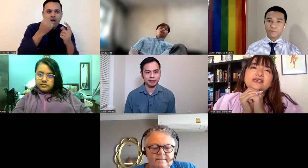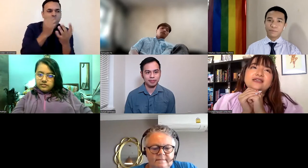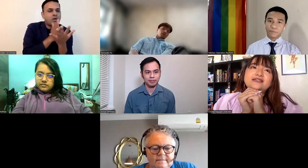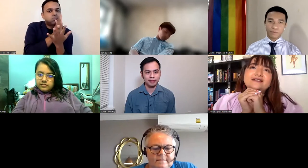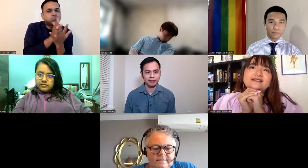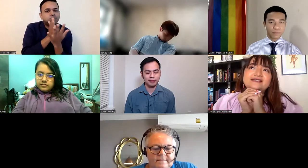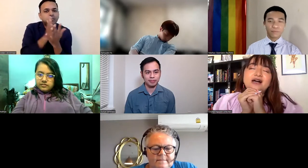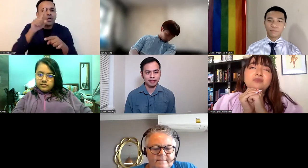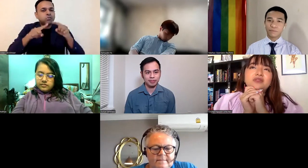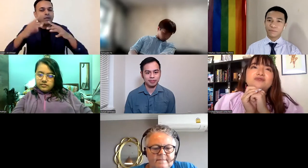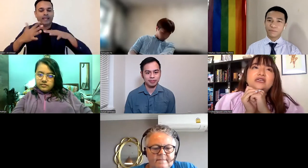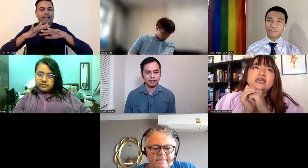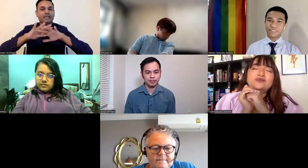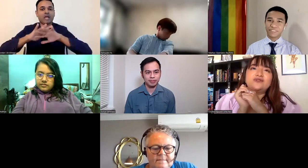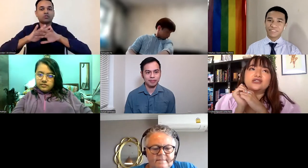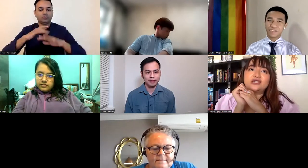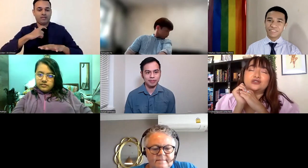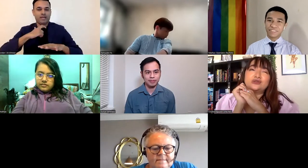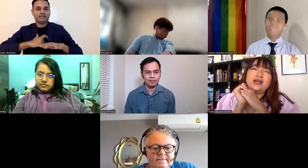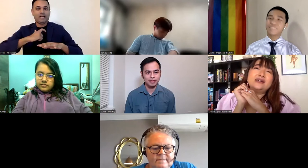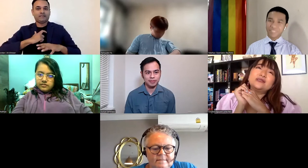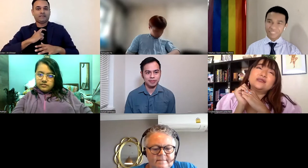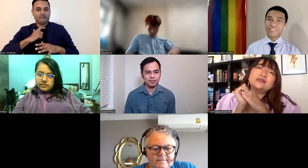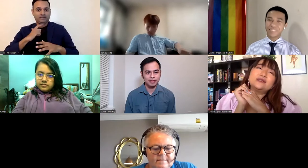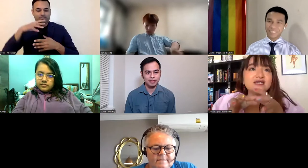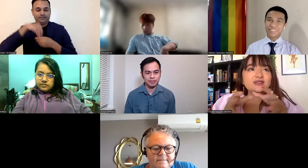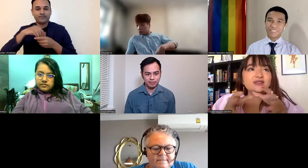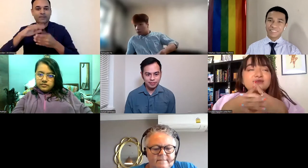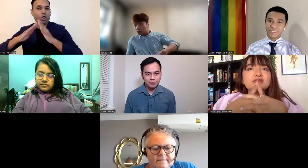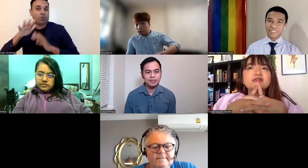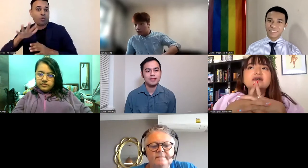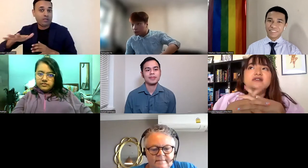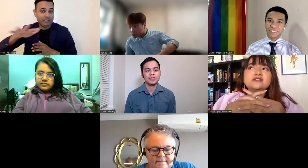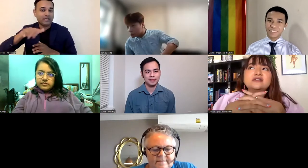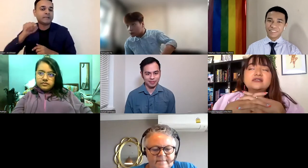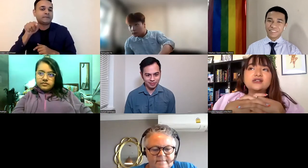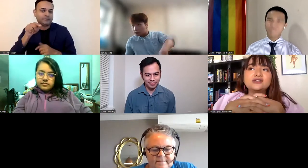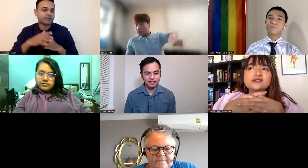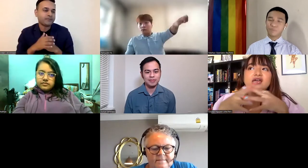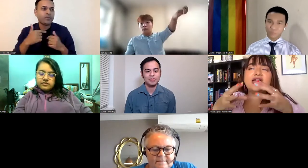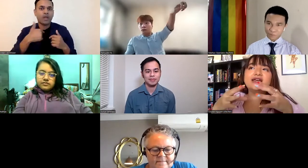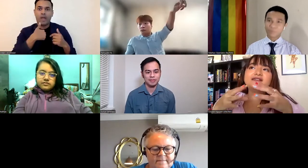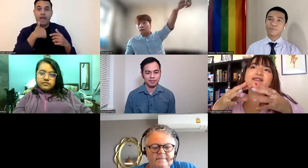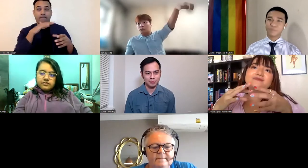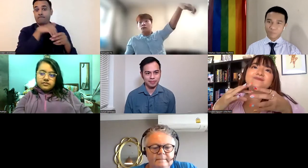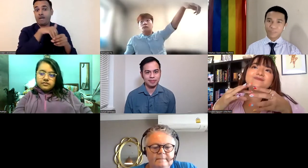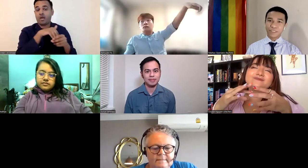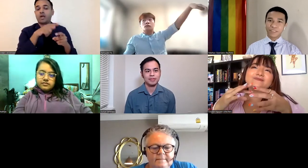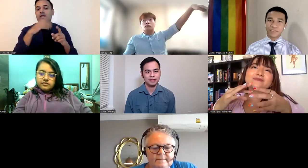really uplifting and refreshing to, I guess, exist in those sectors